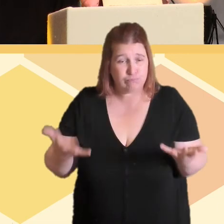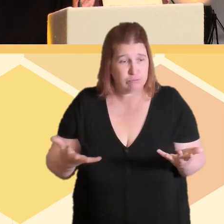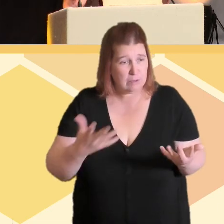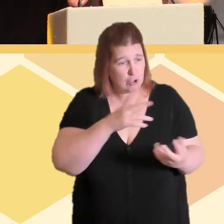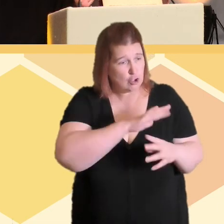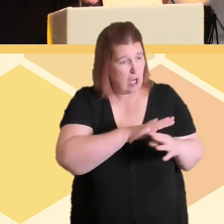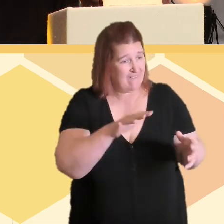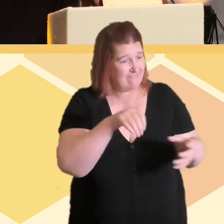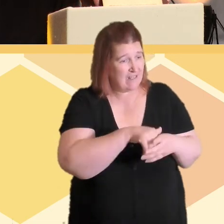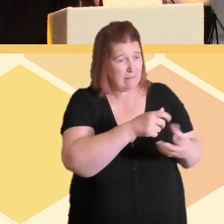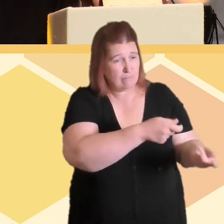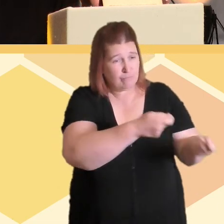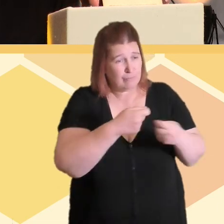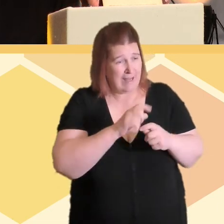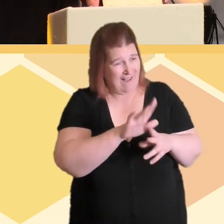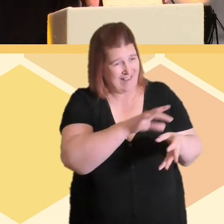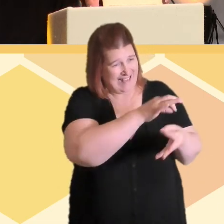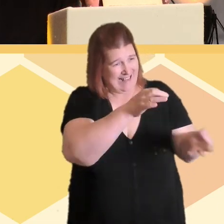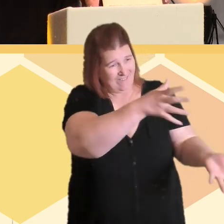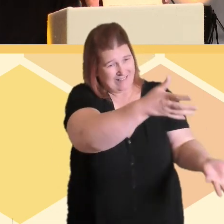in bring this gift with them.